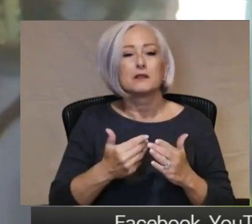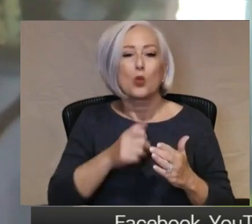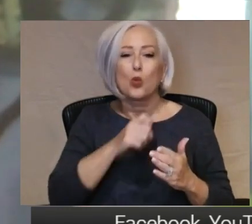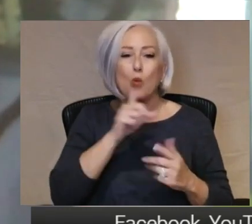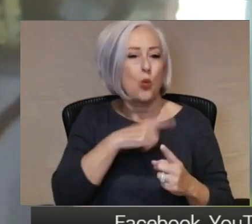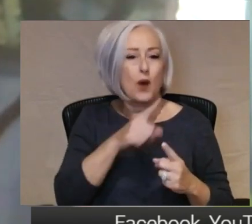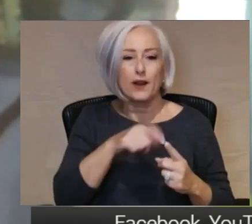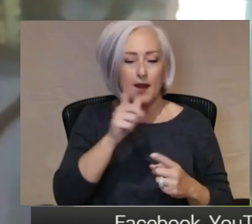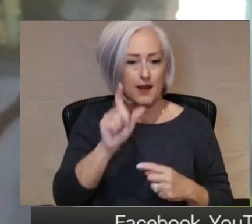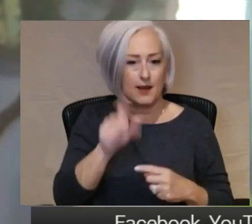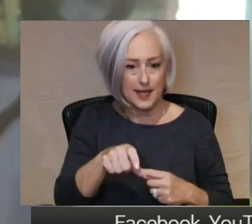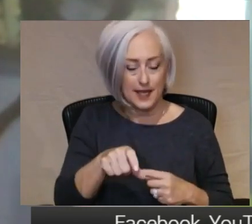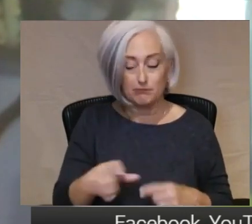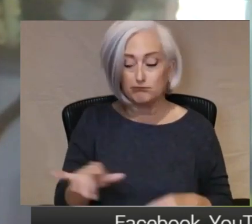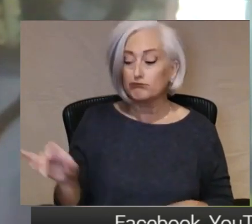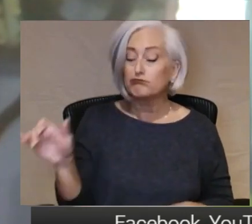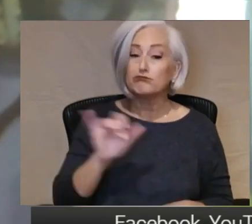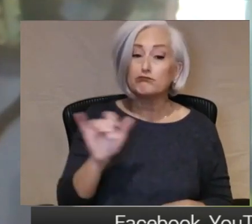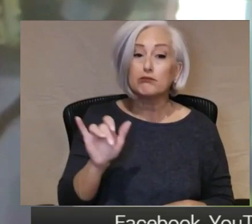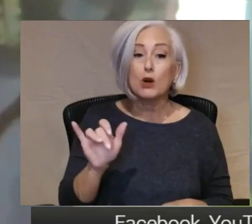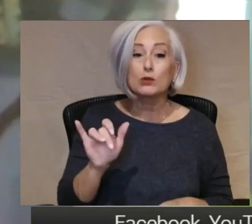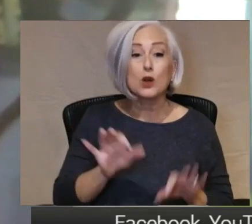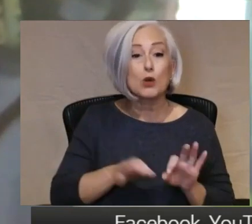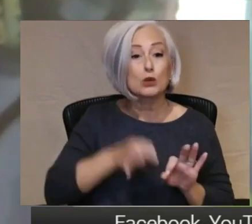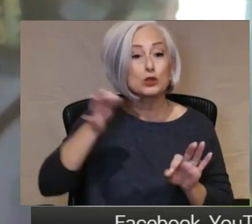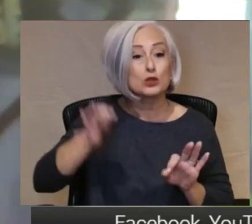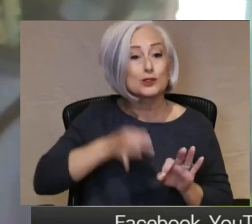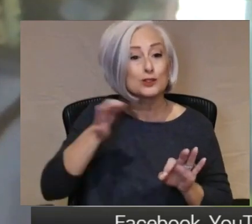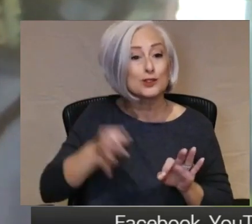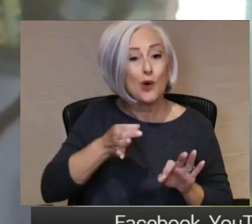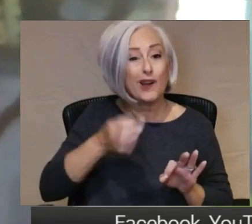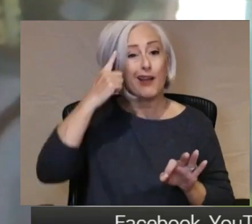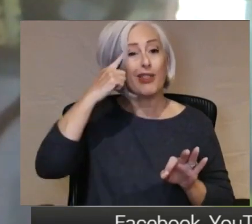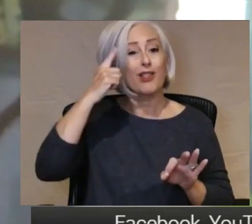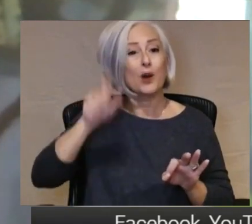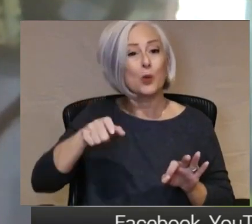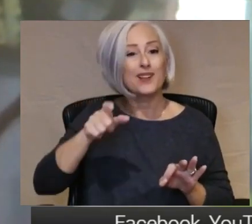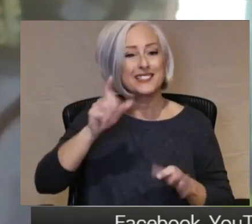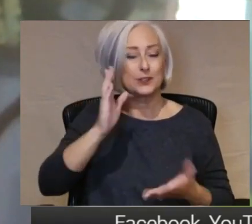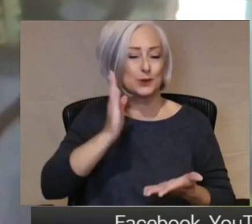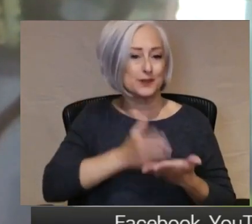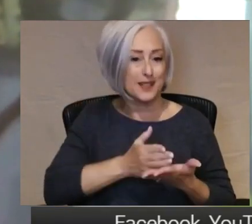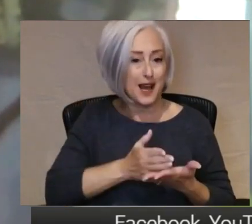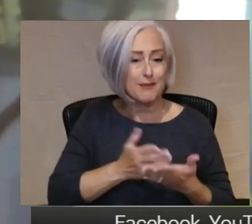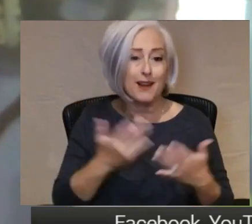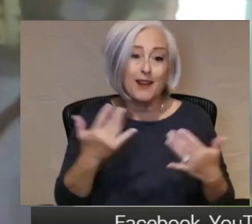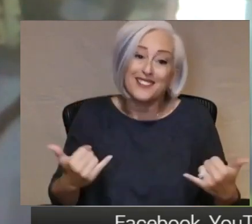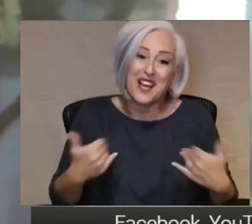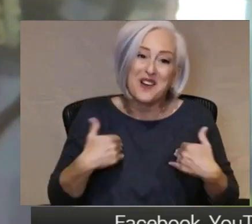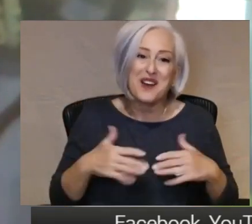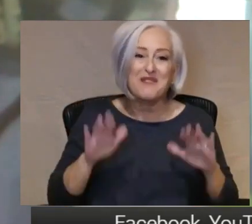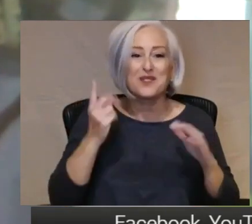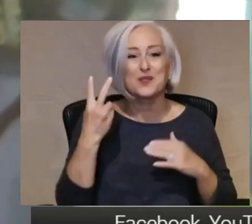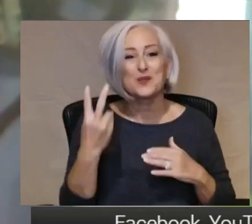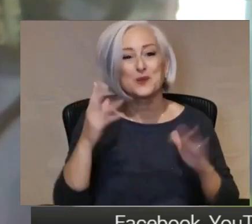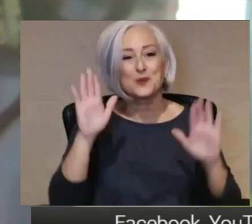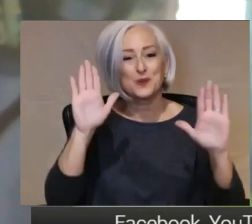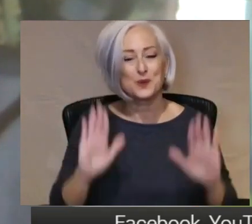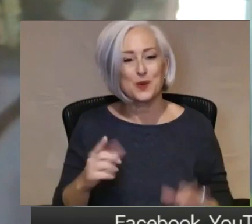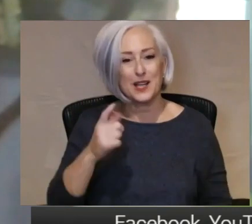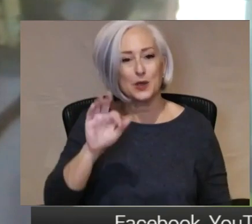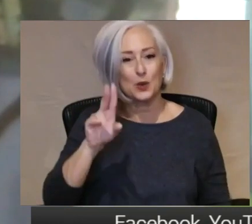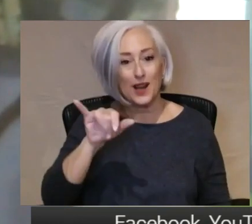and I was going to have stopped that. And now I have two wonderful grandchildren I love to sew for. So I'm back doing those things. I can eat things